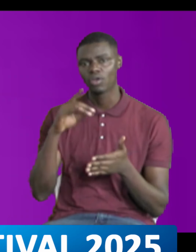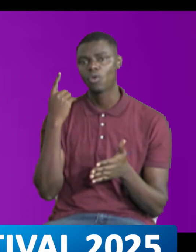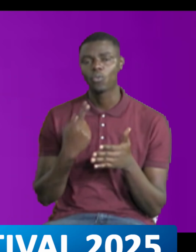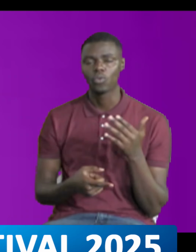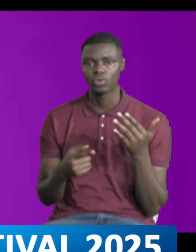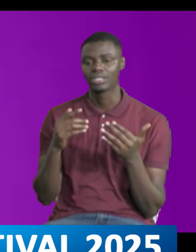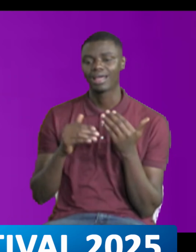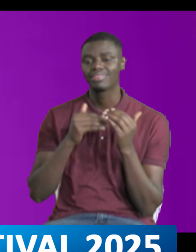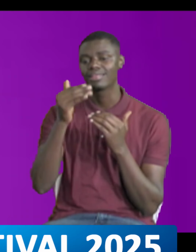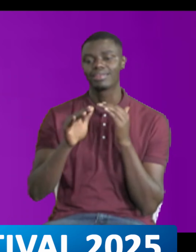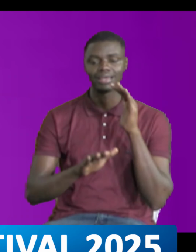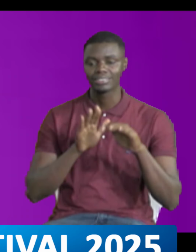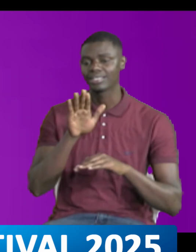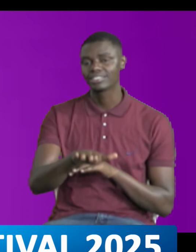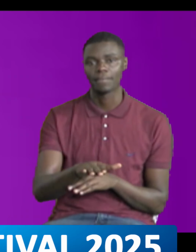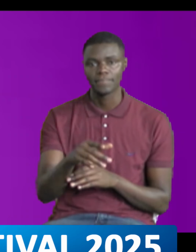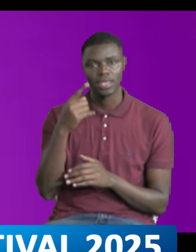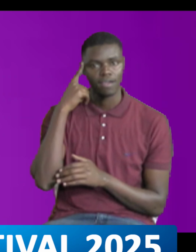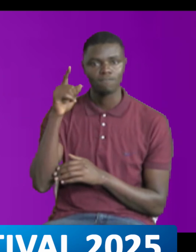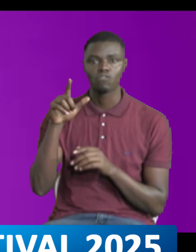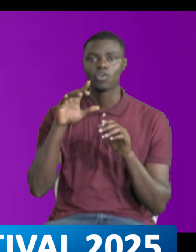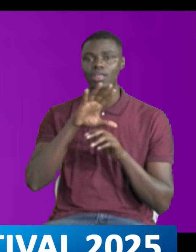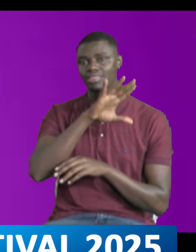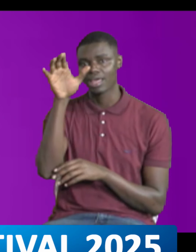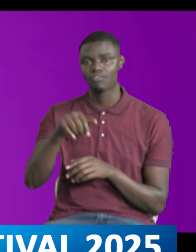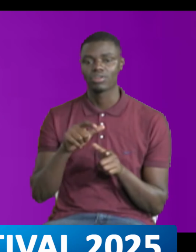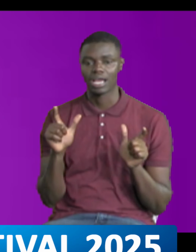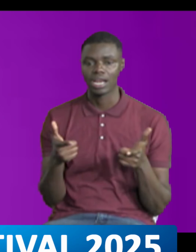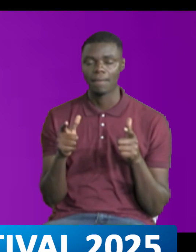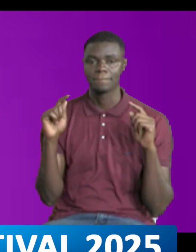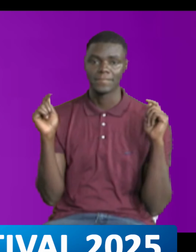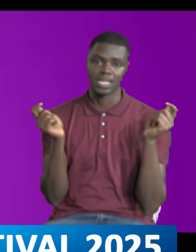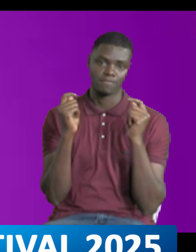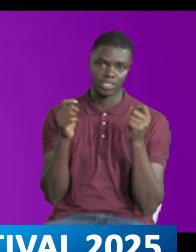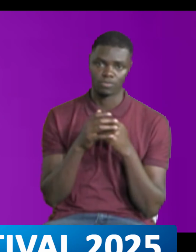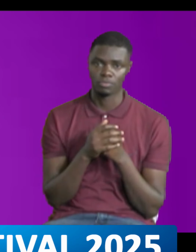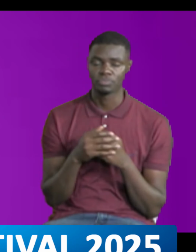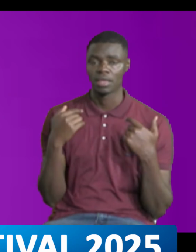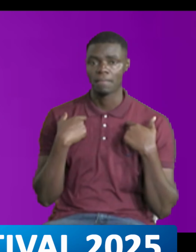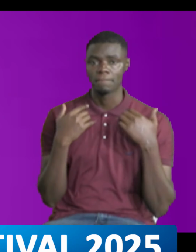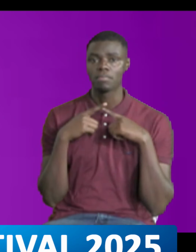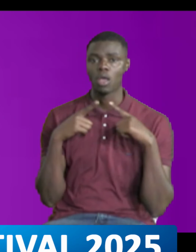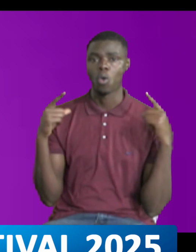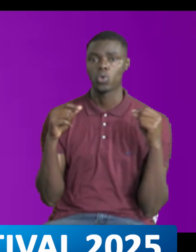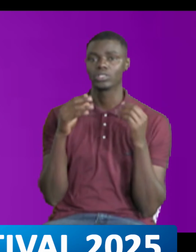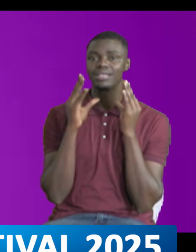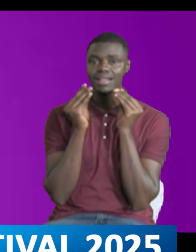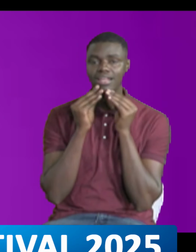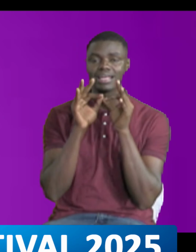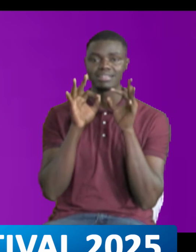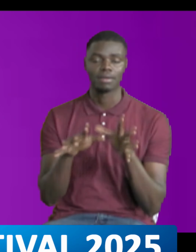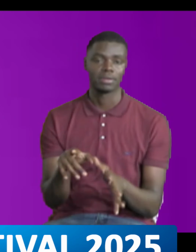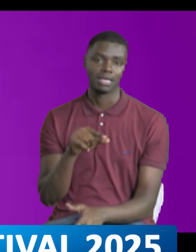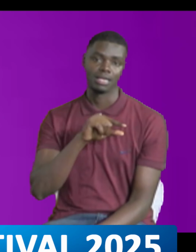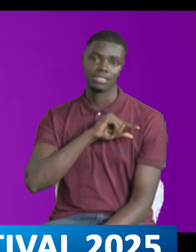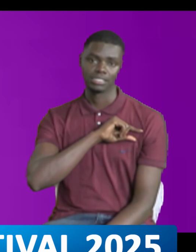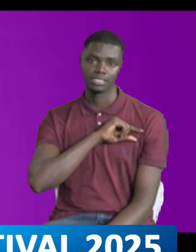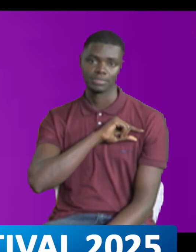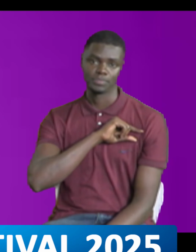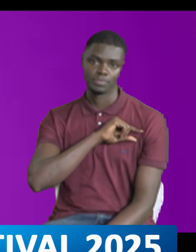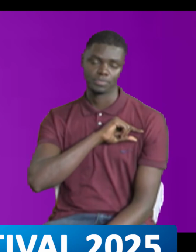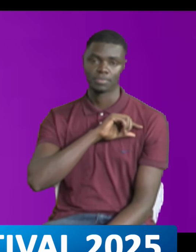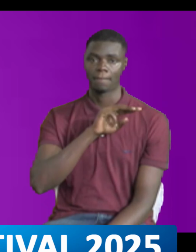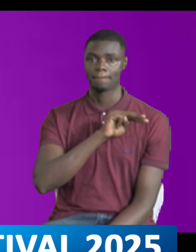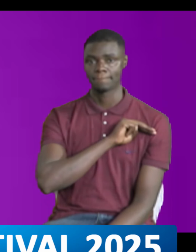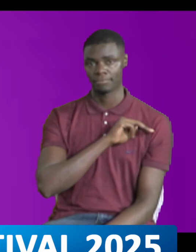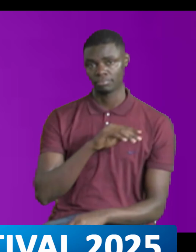the next steps or heights for the Africa Media Festival. Being your host, Alan Hubbard, sign language interpreter has been